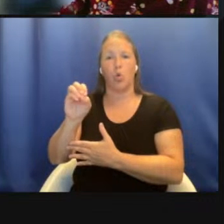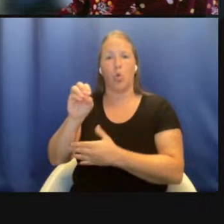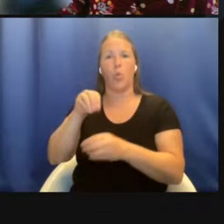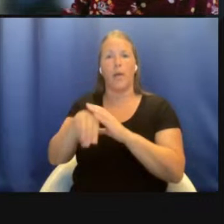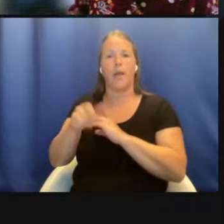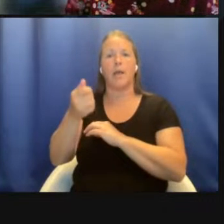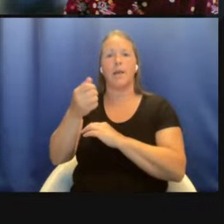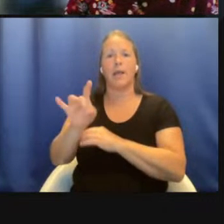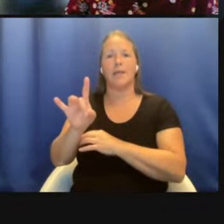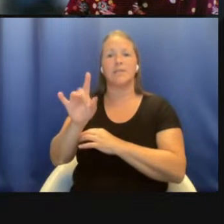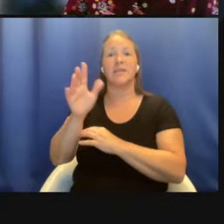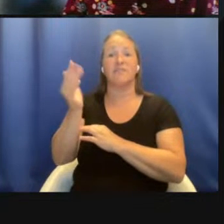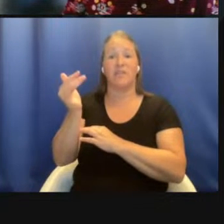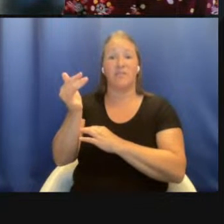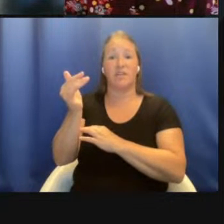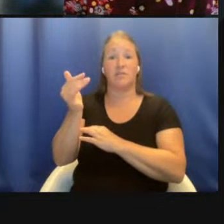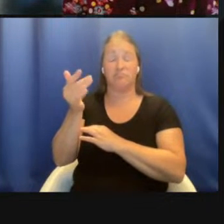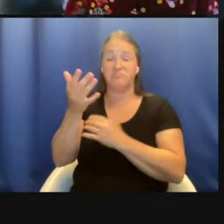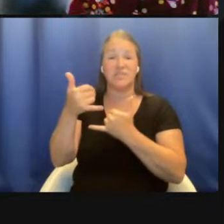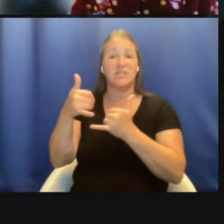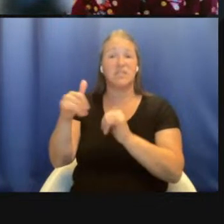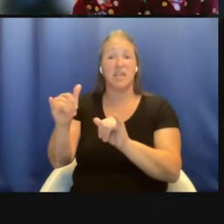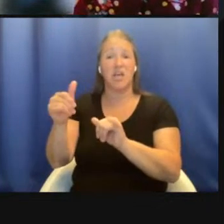made. This